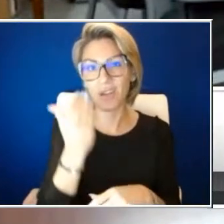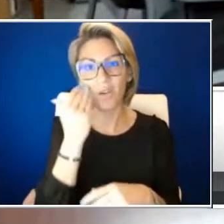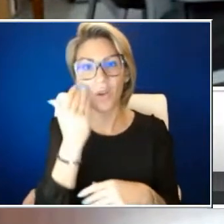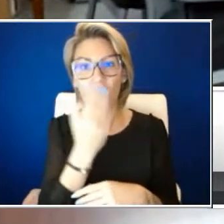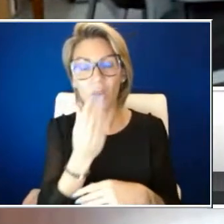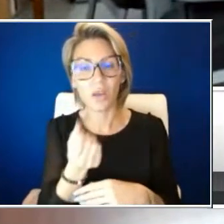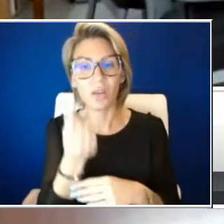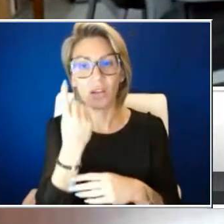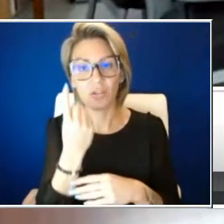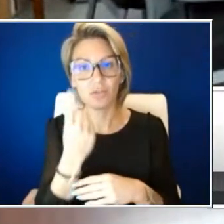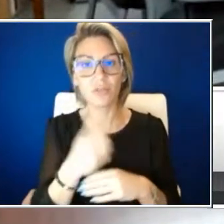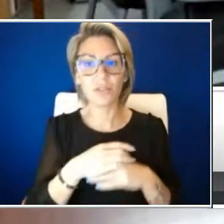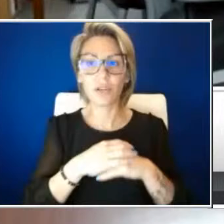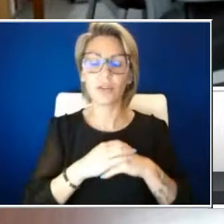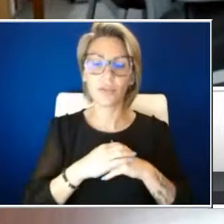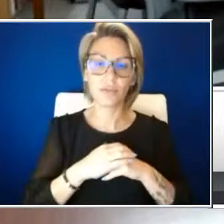the